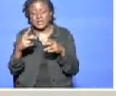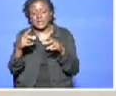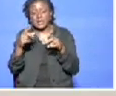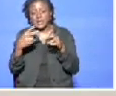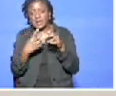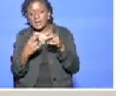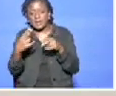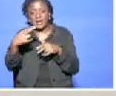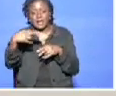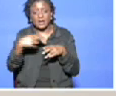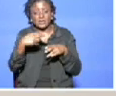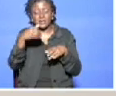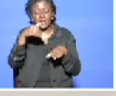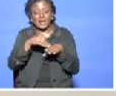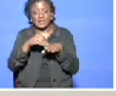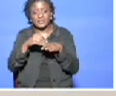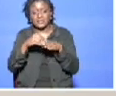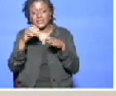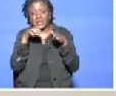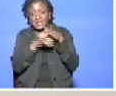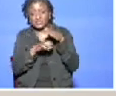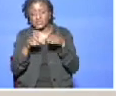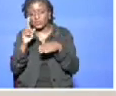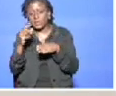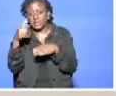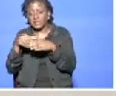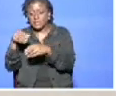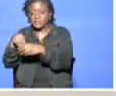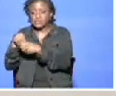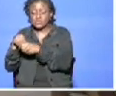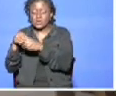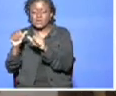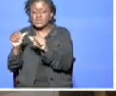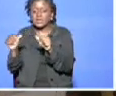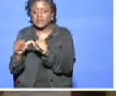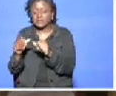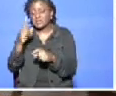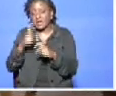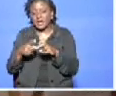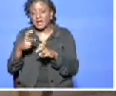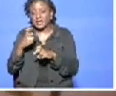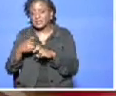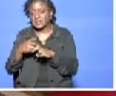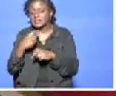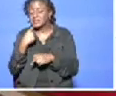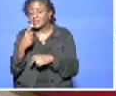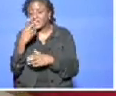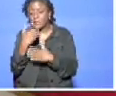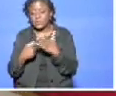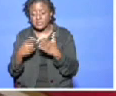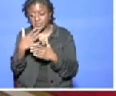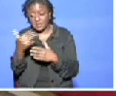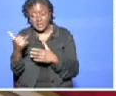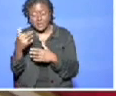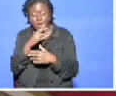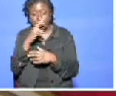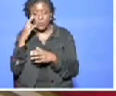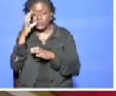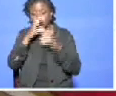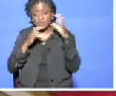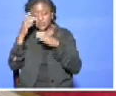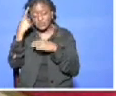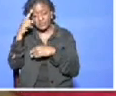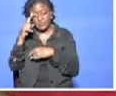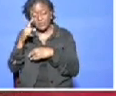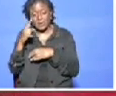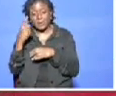area. It's hard to say what they were looking for, but, you know, we could have our ideas or suspicions. But, you know, we leave that to the